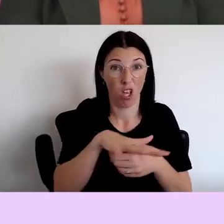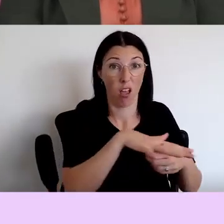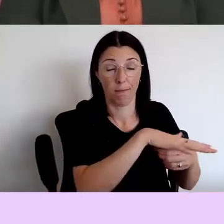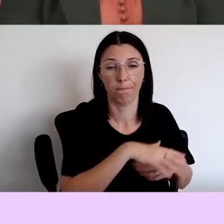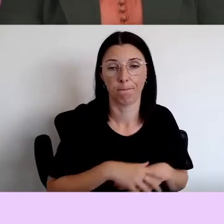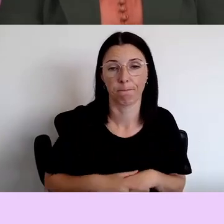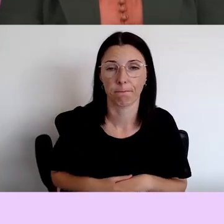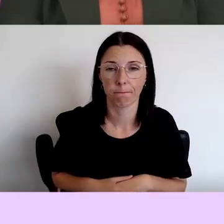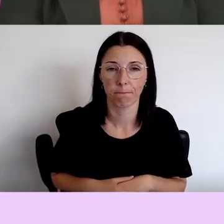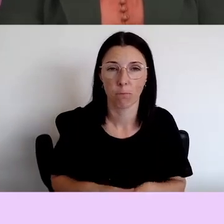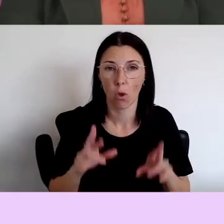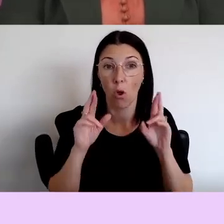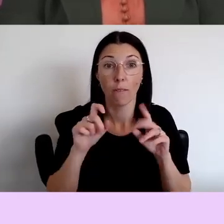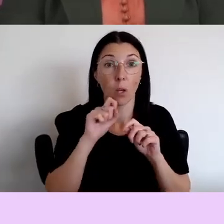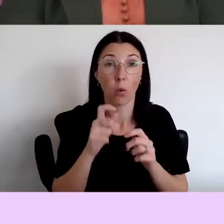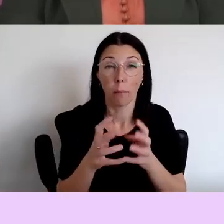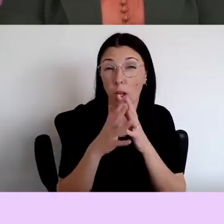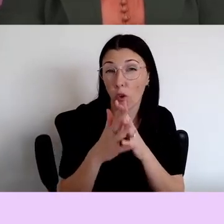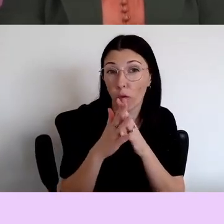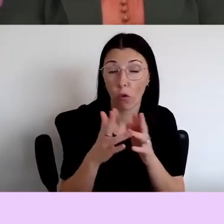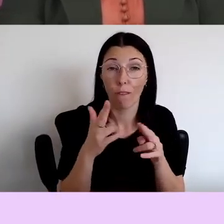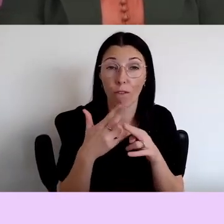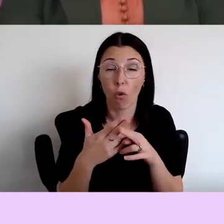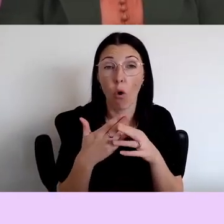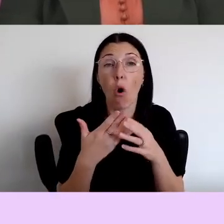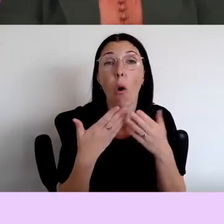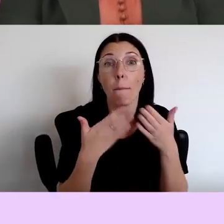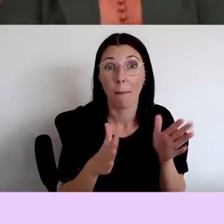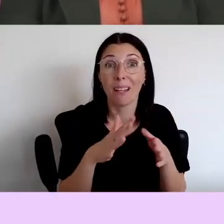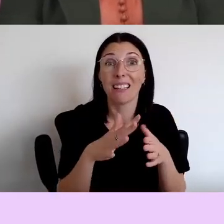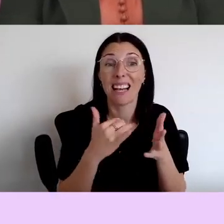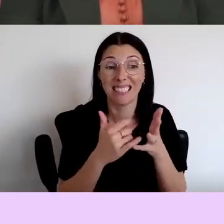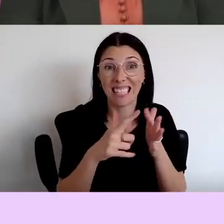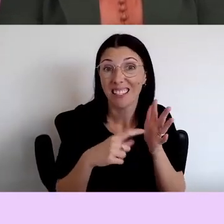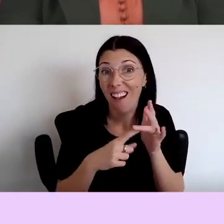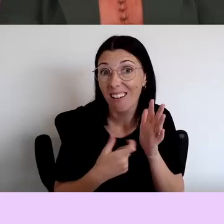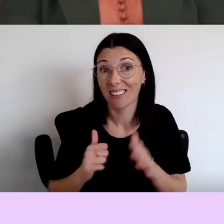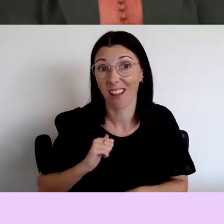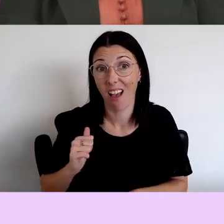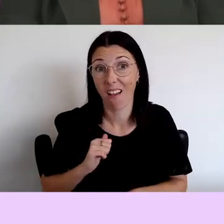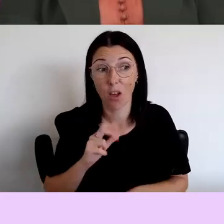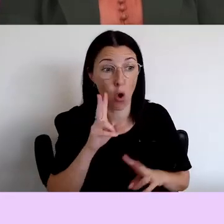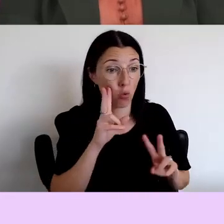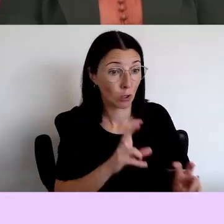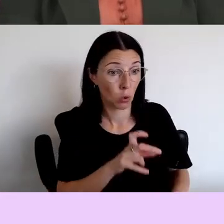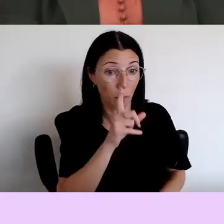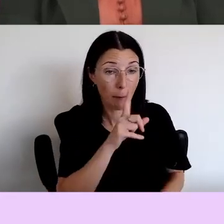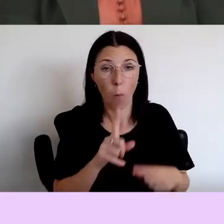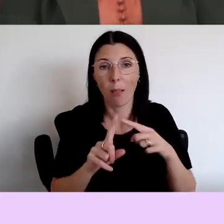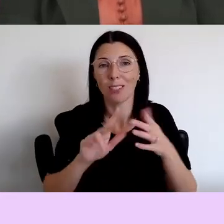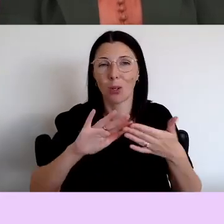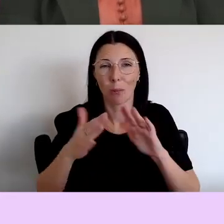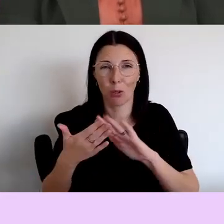And we hope it will be a useful tool for public sector staff, researchers, and the community. So keep an eye out for our